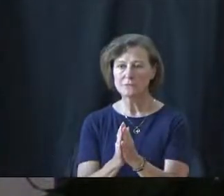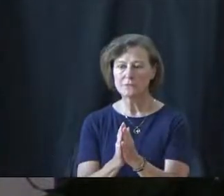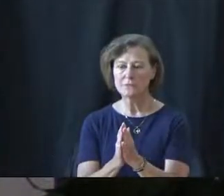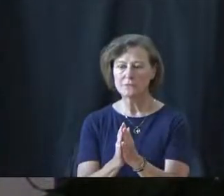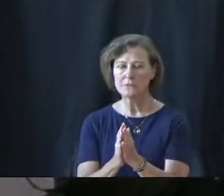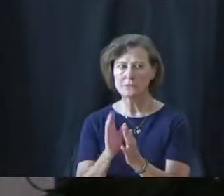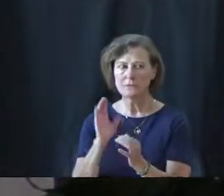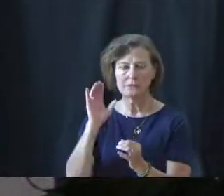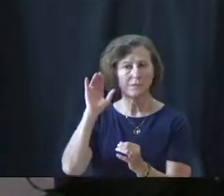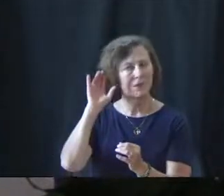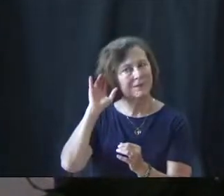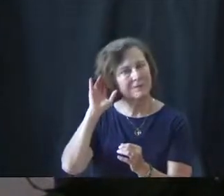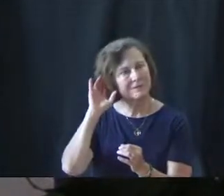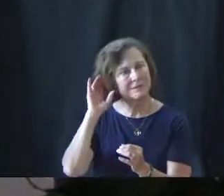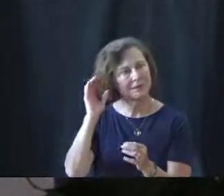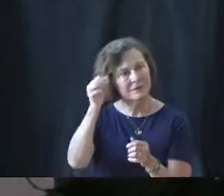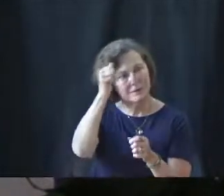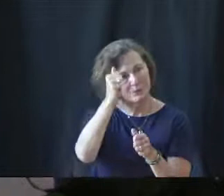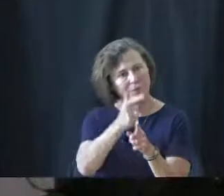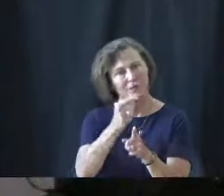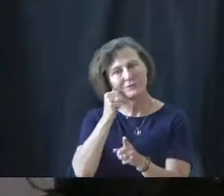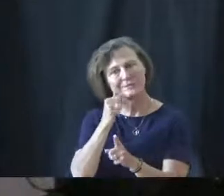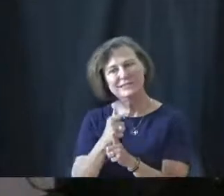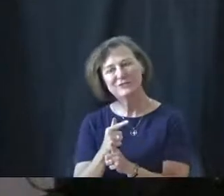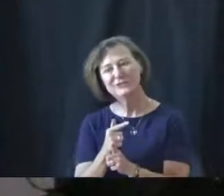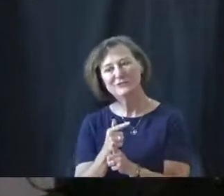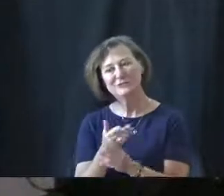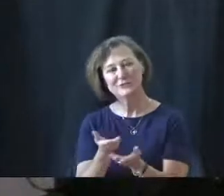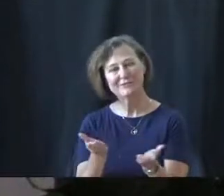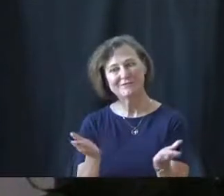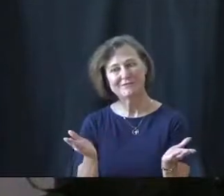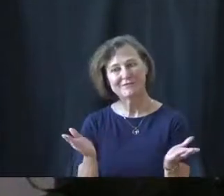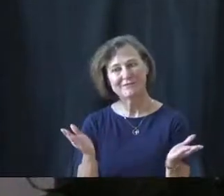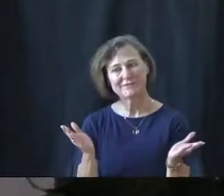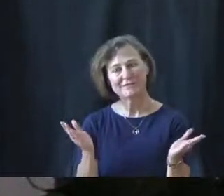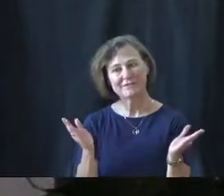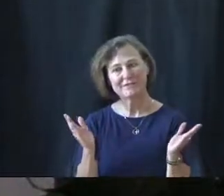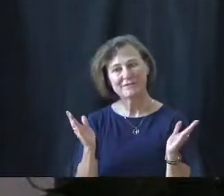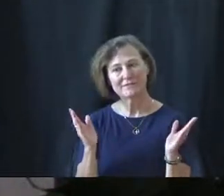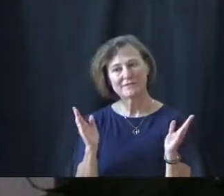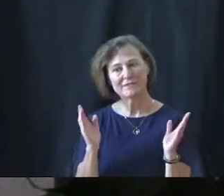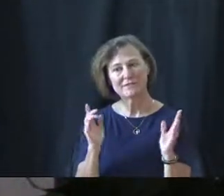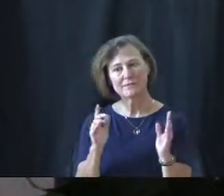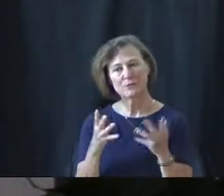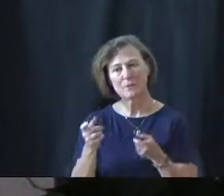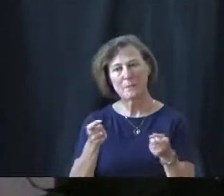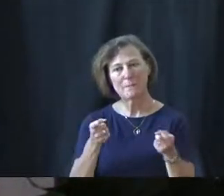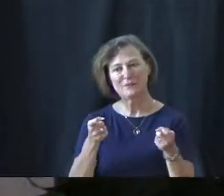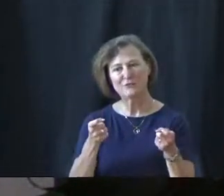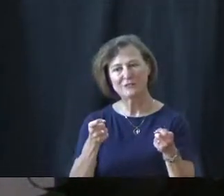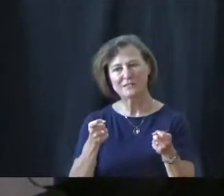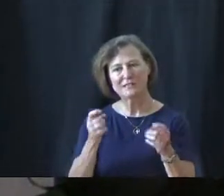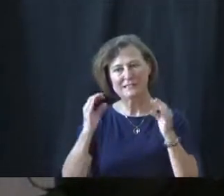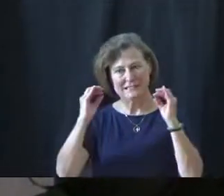Listen, O brothers and sisters, you who have mastered the